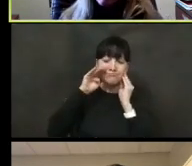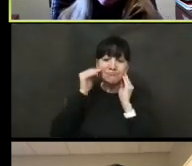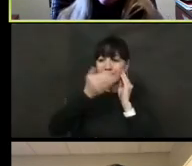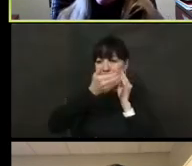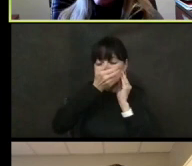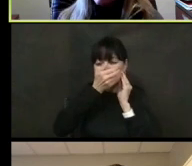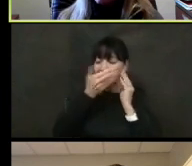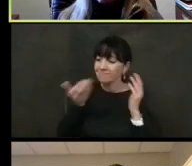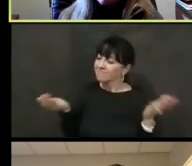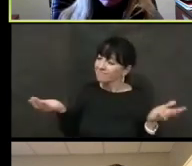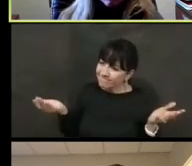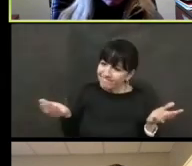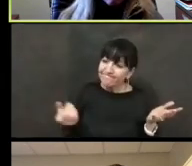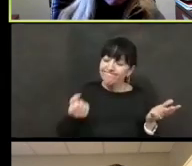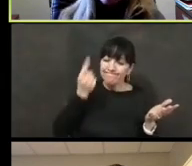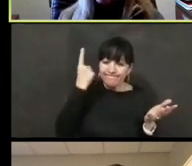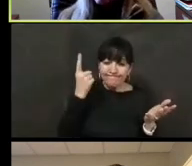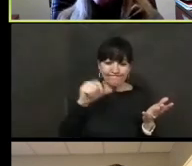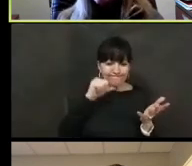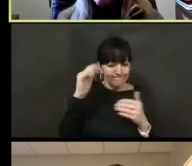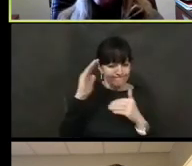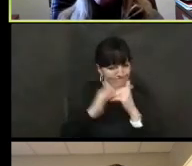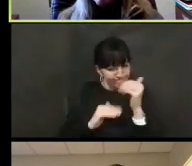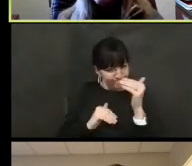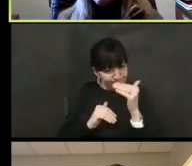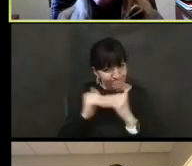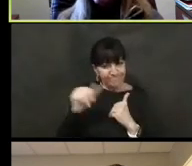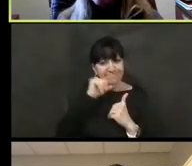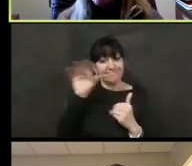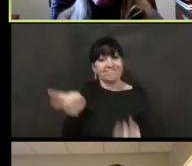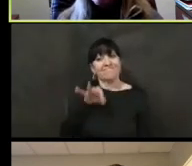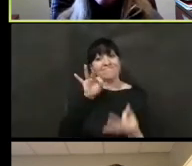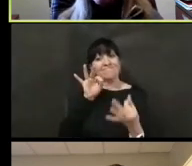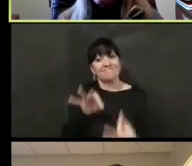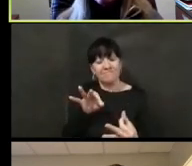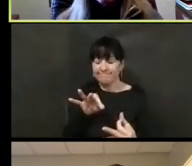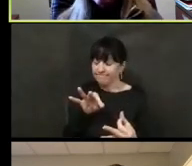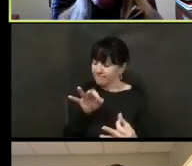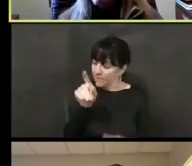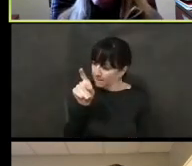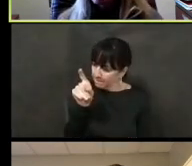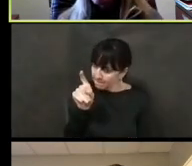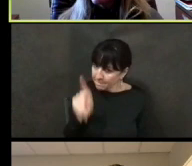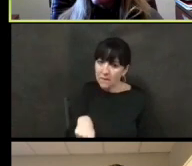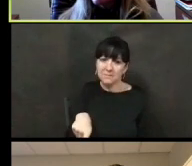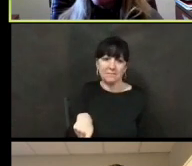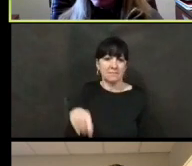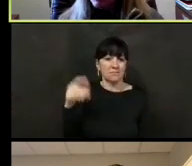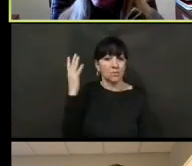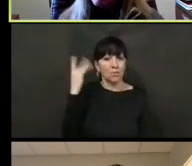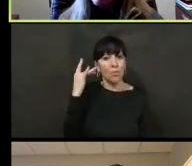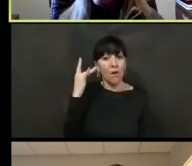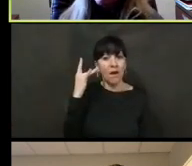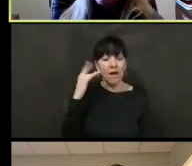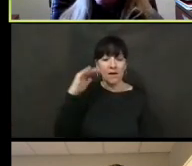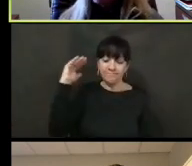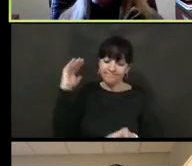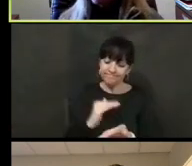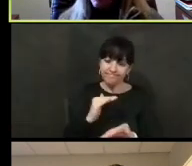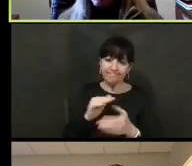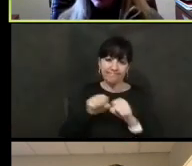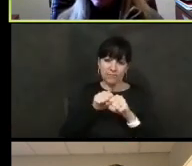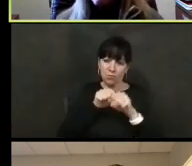because it is going to be necessary for us to keep the reproduction of this virus, the